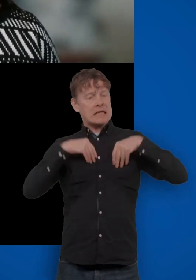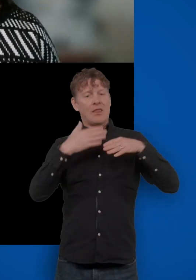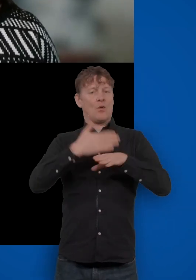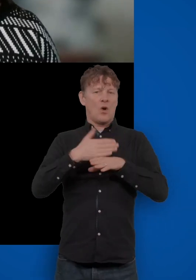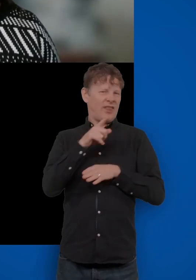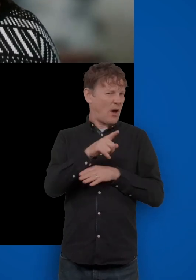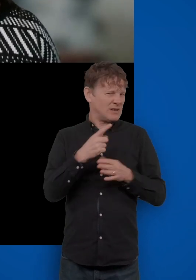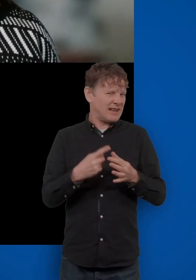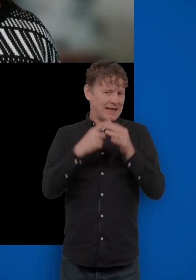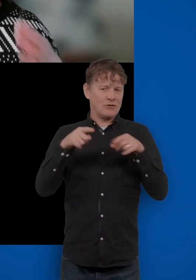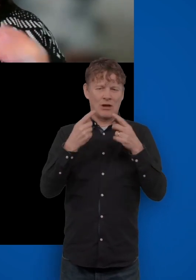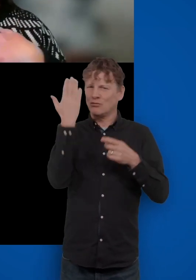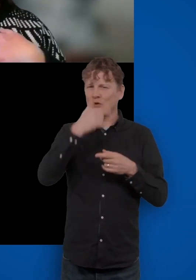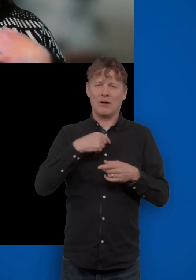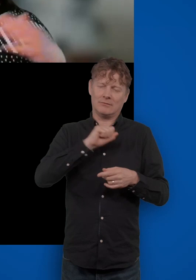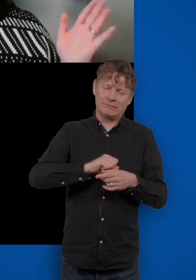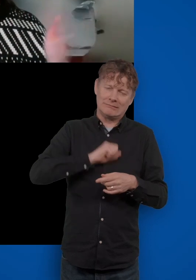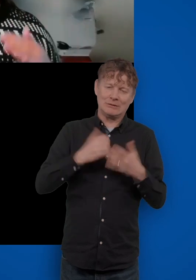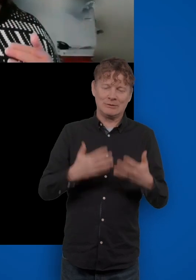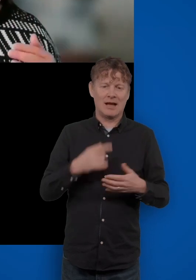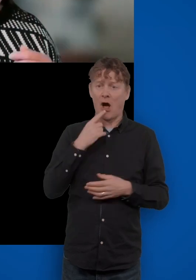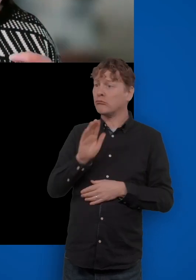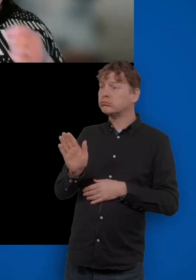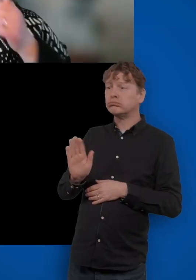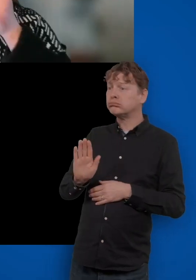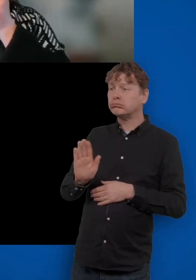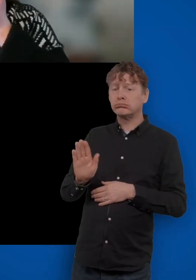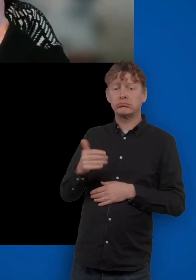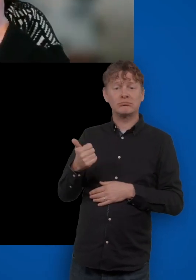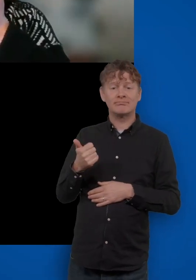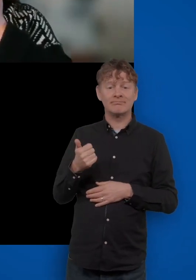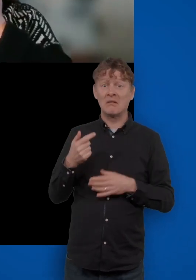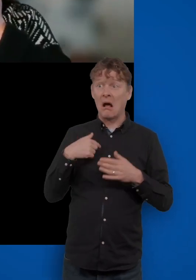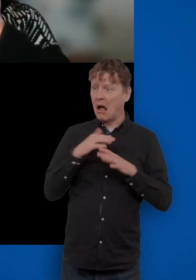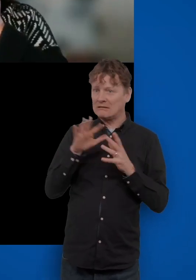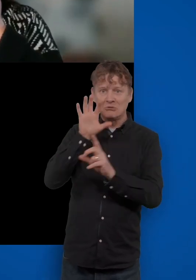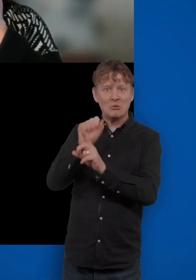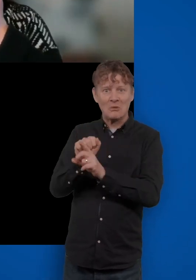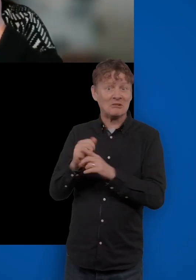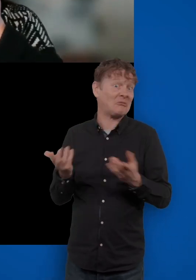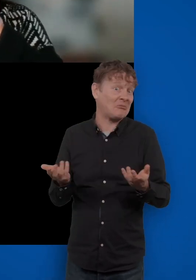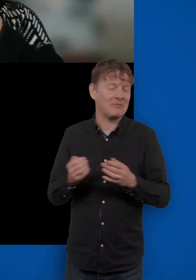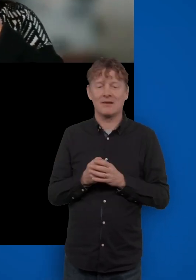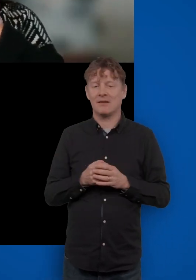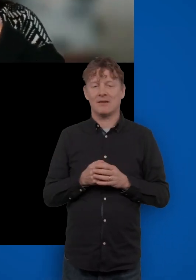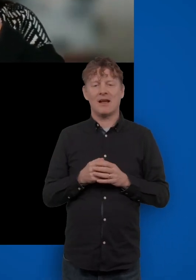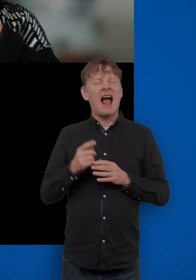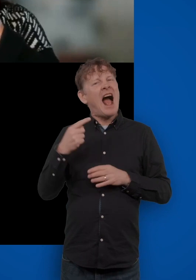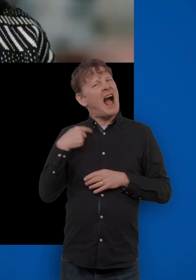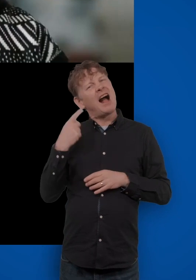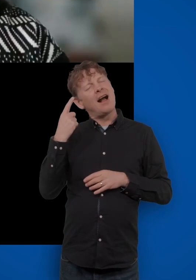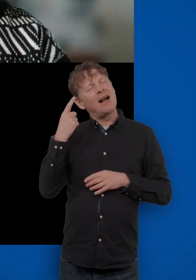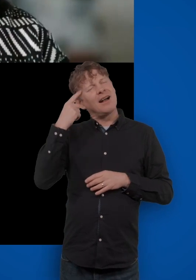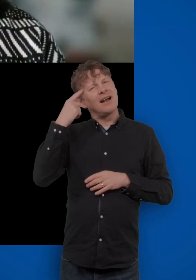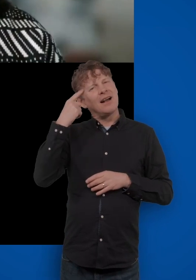those are probably our key challenges. Sorry, I've got a cough today. No, I didn't even notice. I